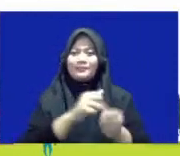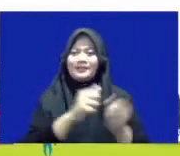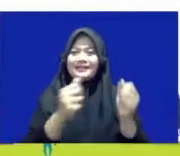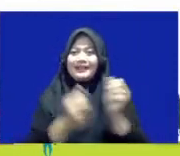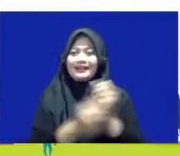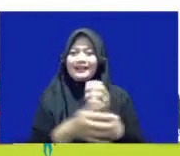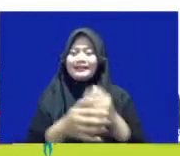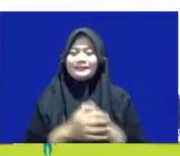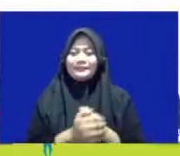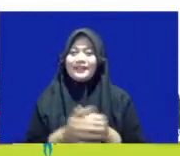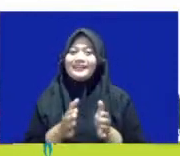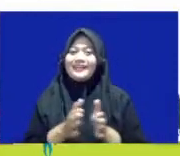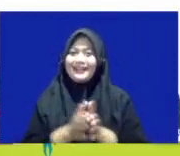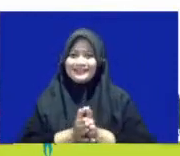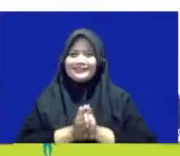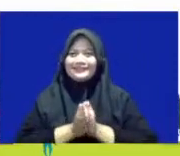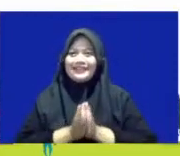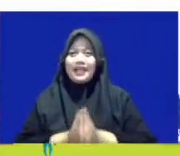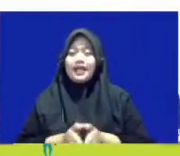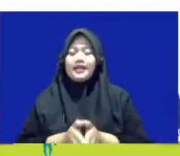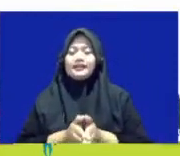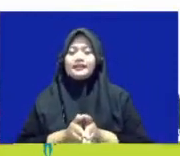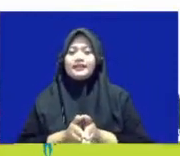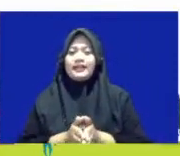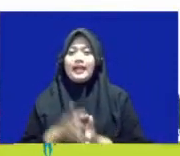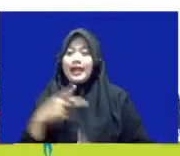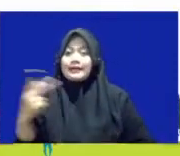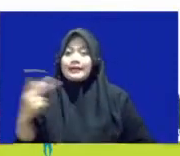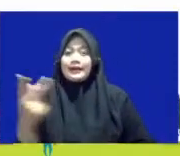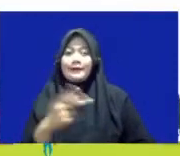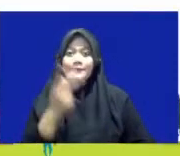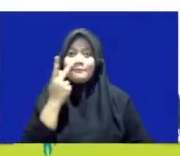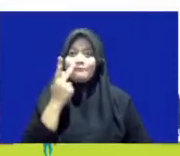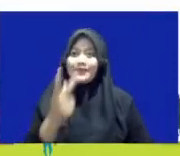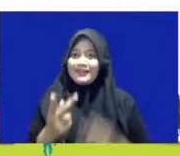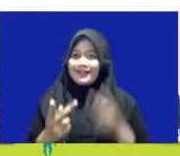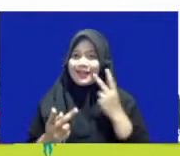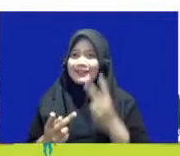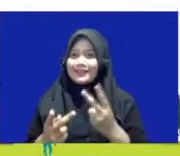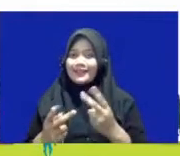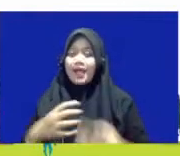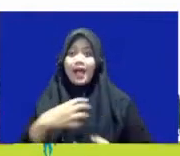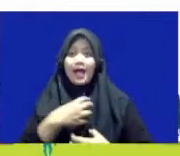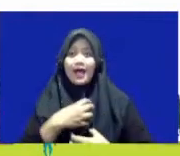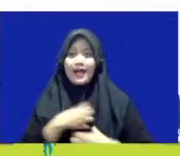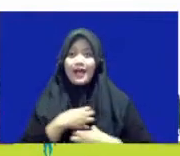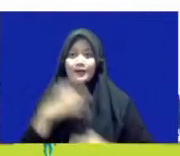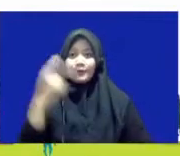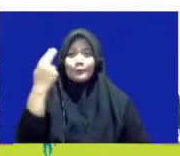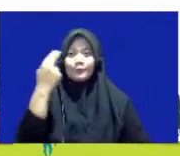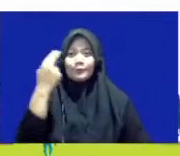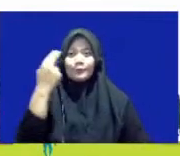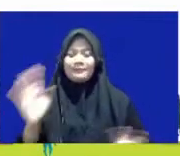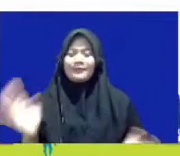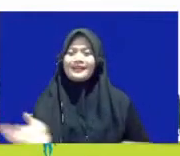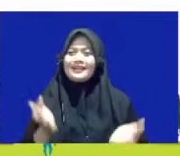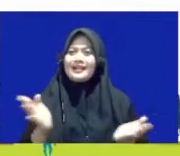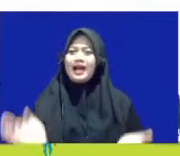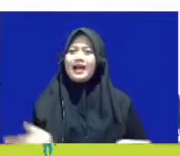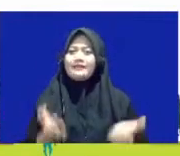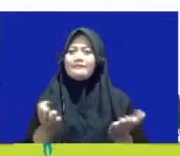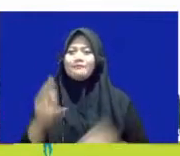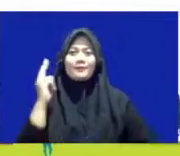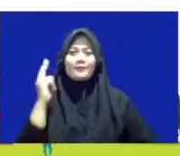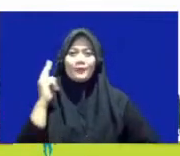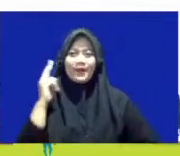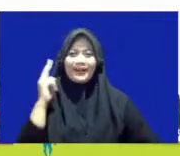empowerment drive. Through that effort, we enrolled around 20,000 new fresh young women volunteers.